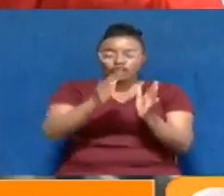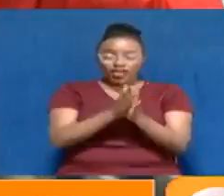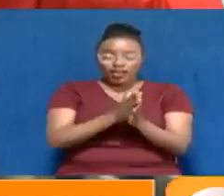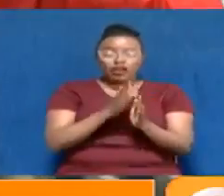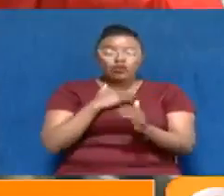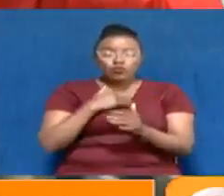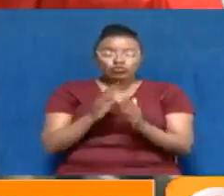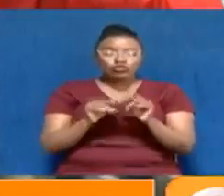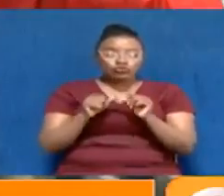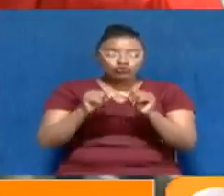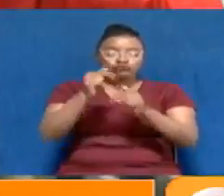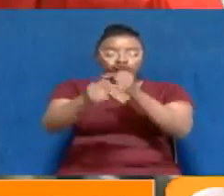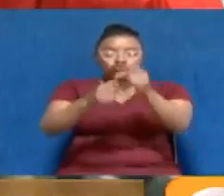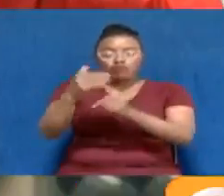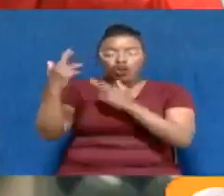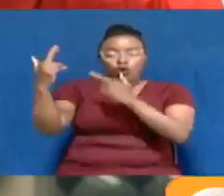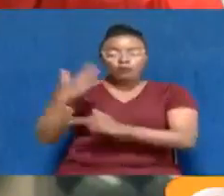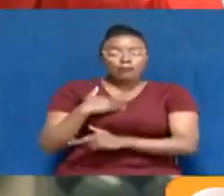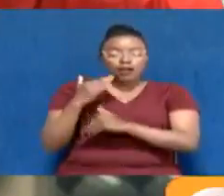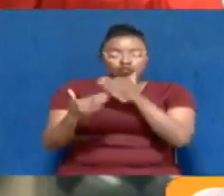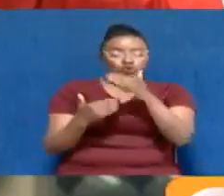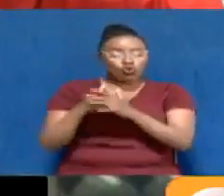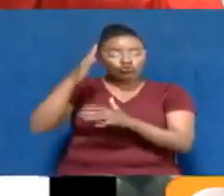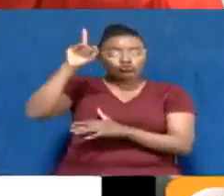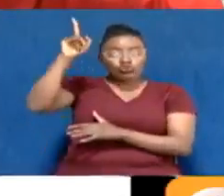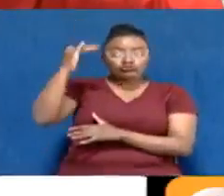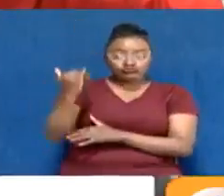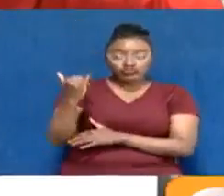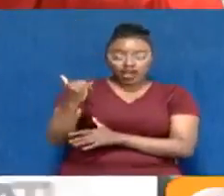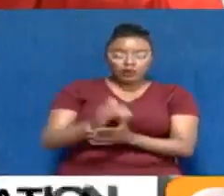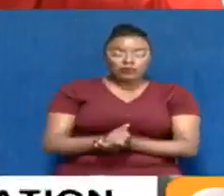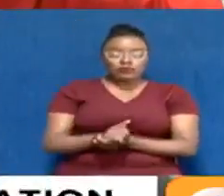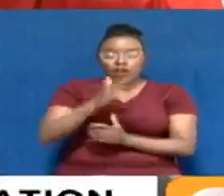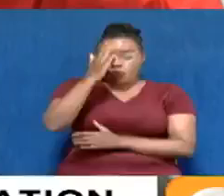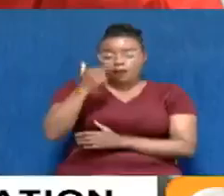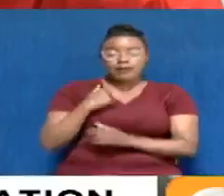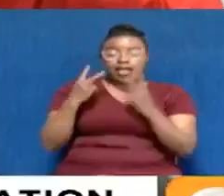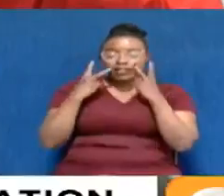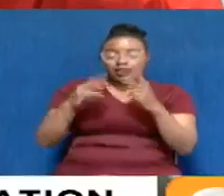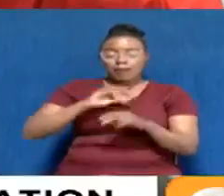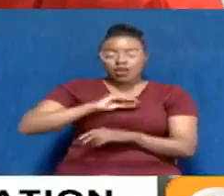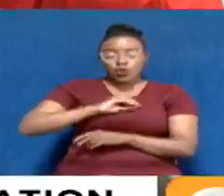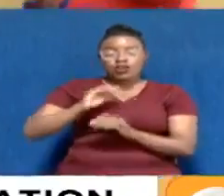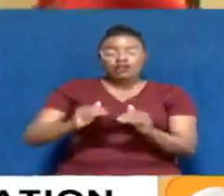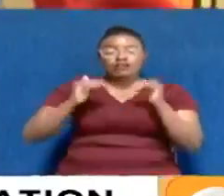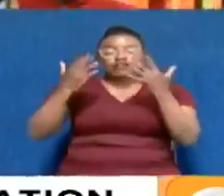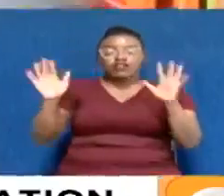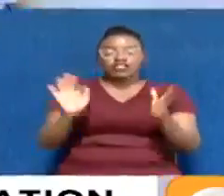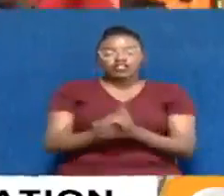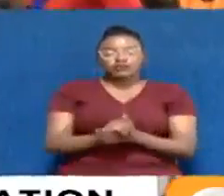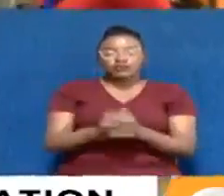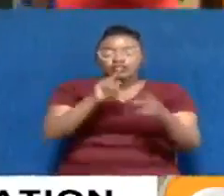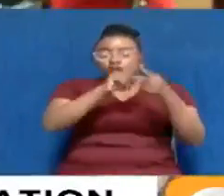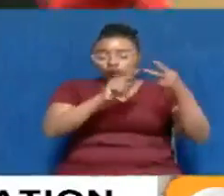ningependa kuenda mbele. Mbapo matumaini yangu yote ni kwa Mungu kwa sasa. Sababu mimi naona yangu ilishafanya. The